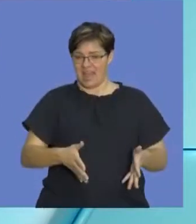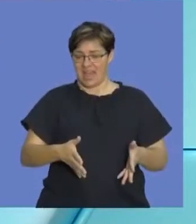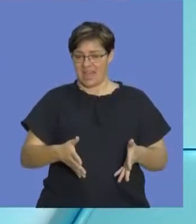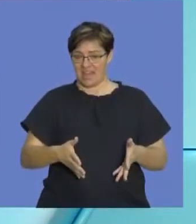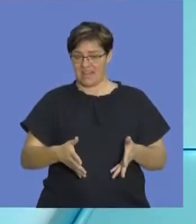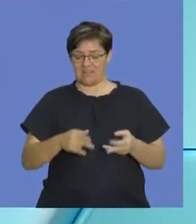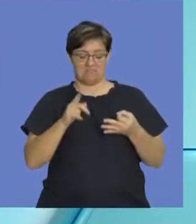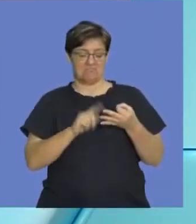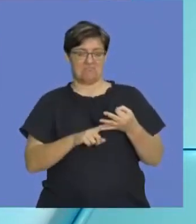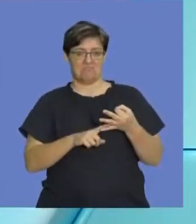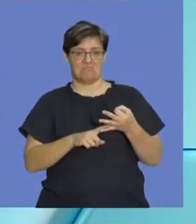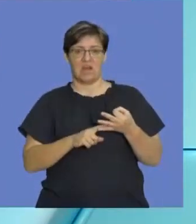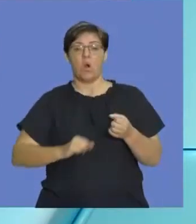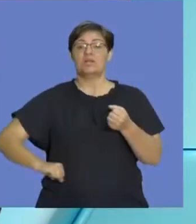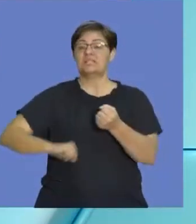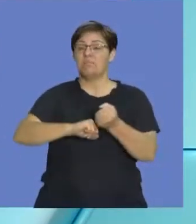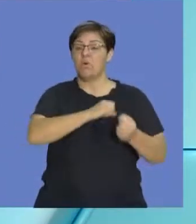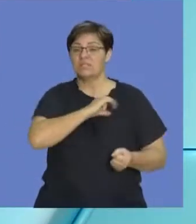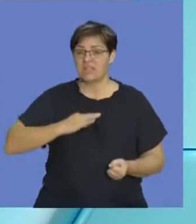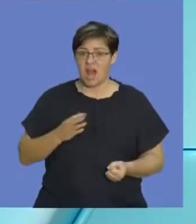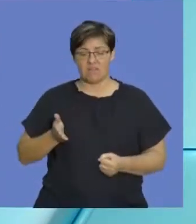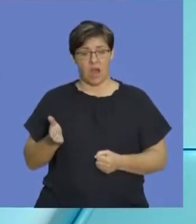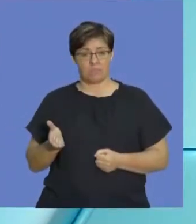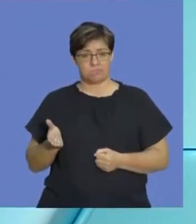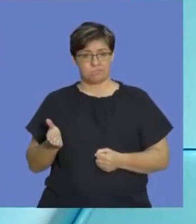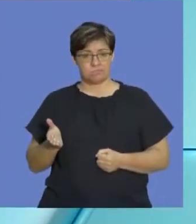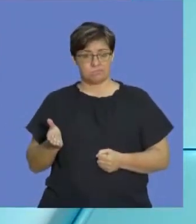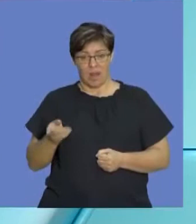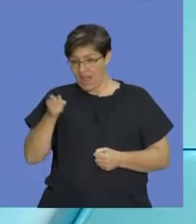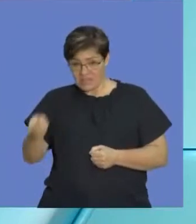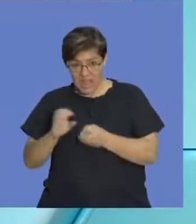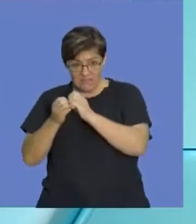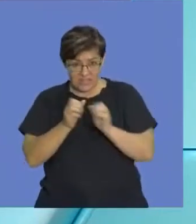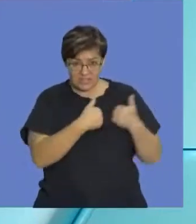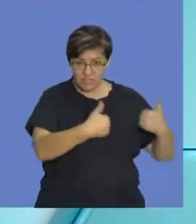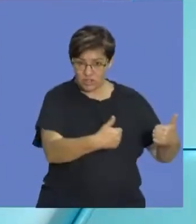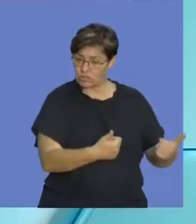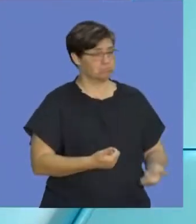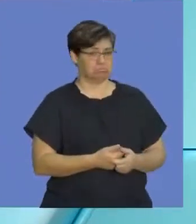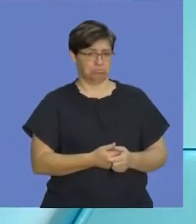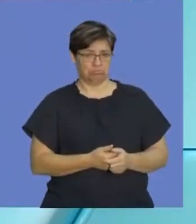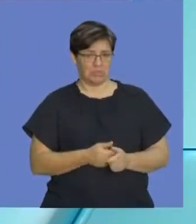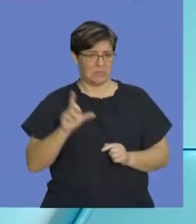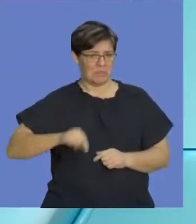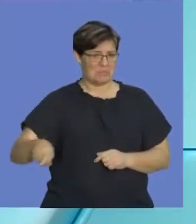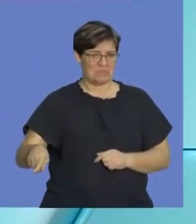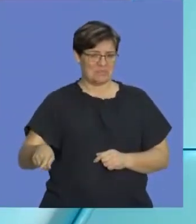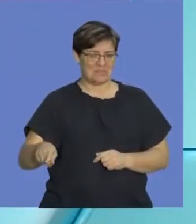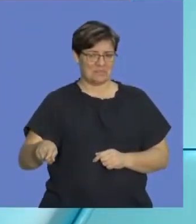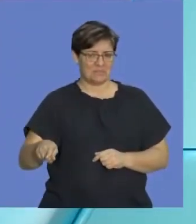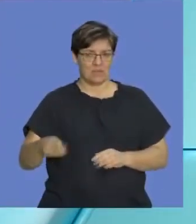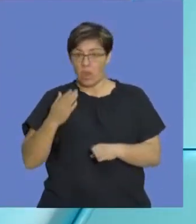cleaners, or the factory support staff. Are they making the product? Definitely